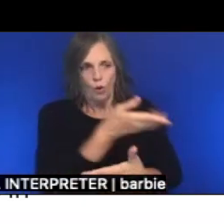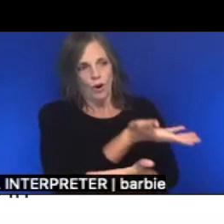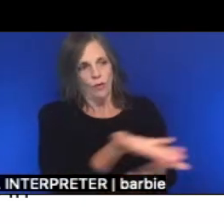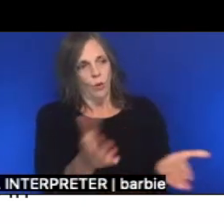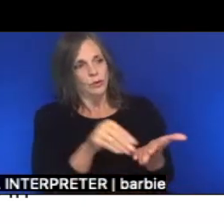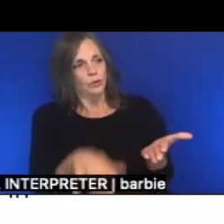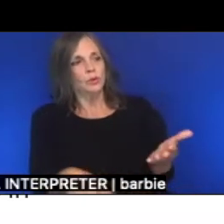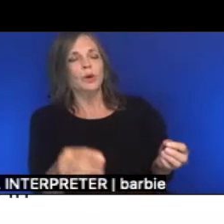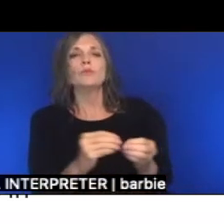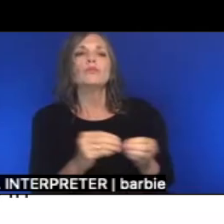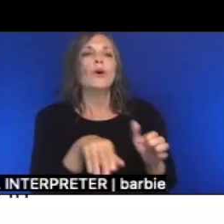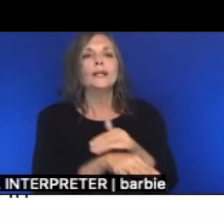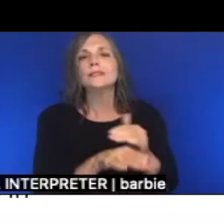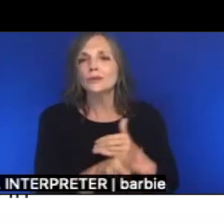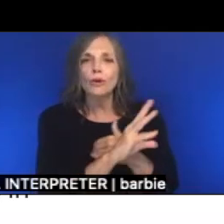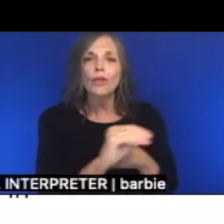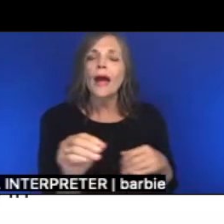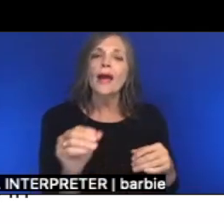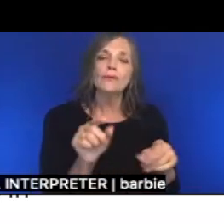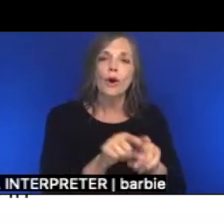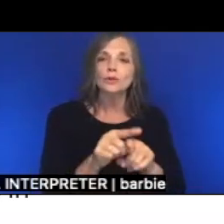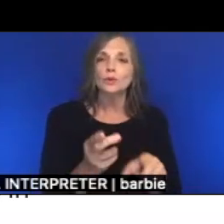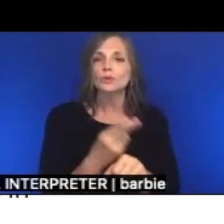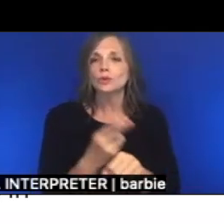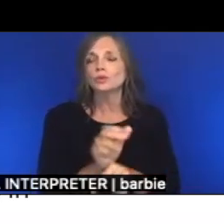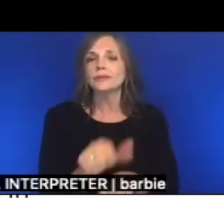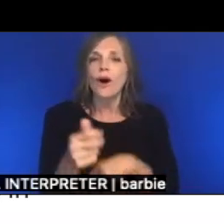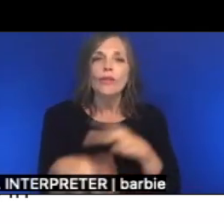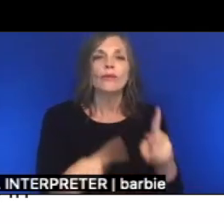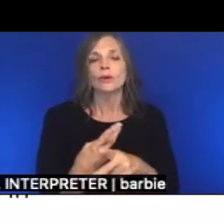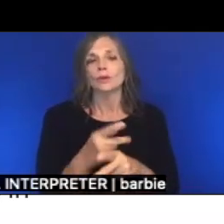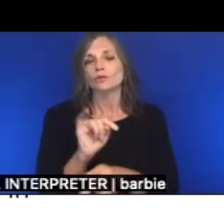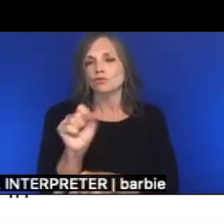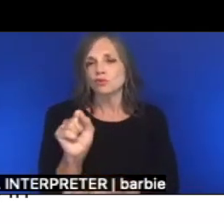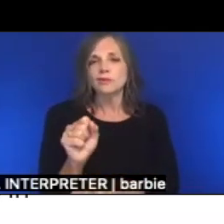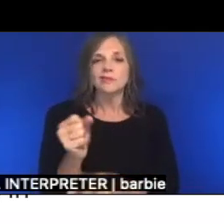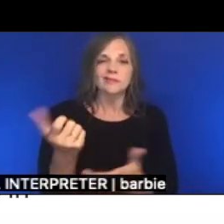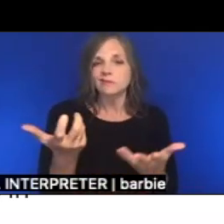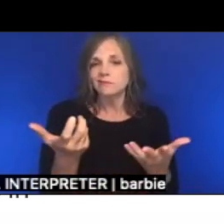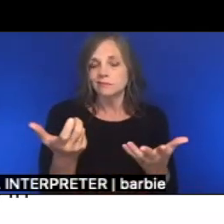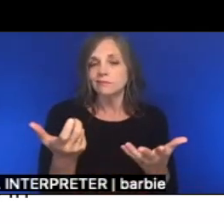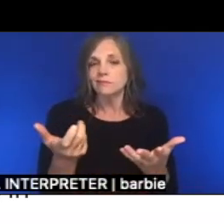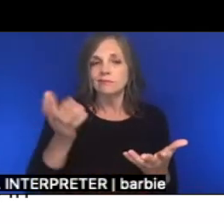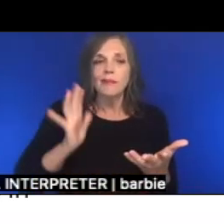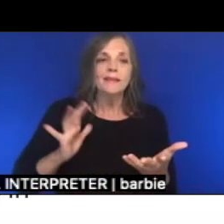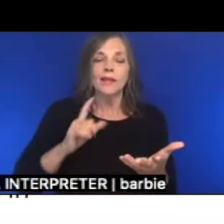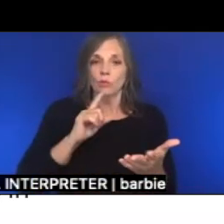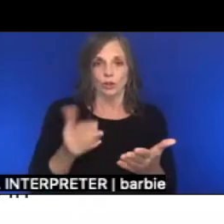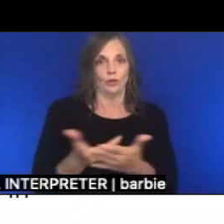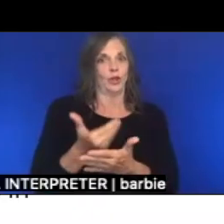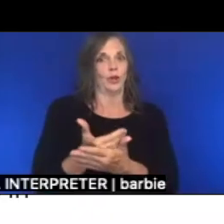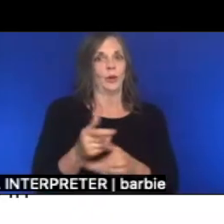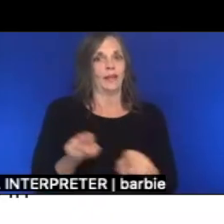more accessible, and also to use also other tools which back then they were really new, which were like